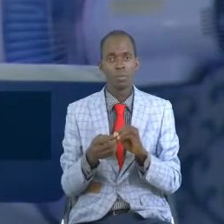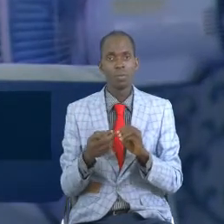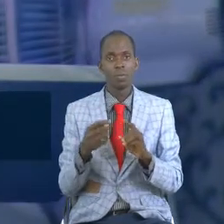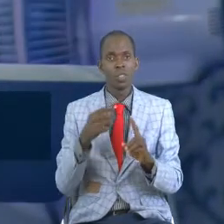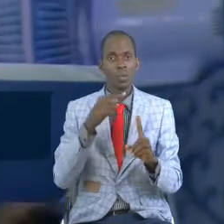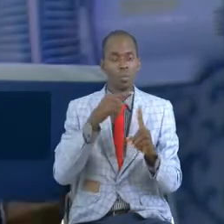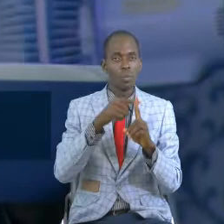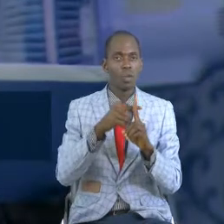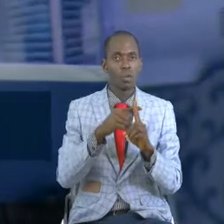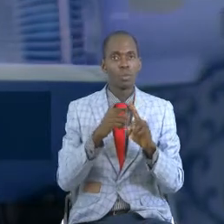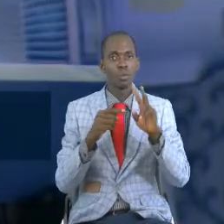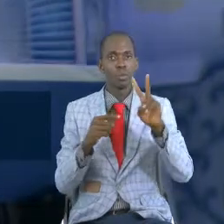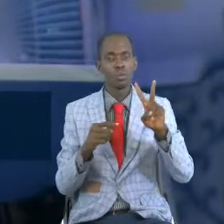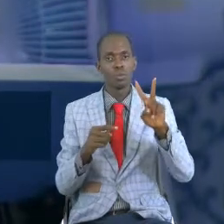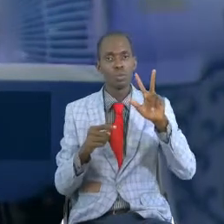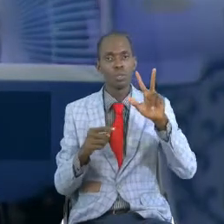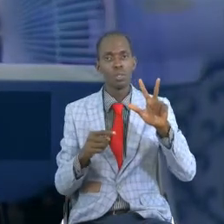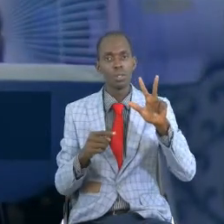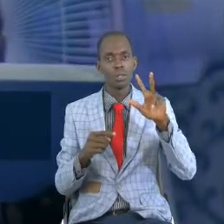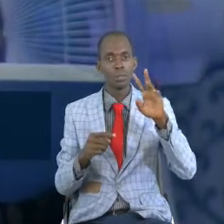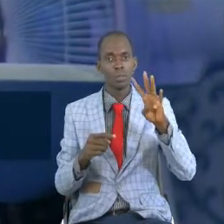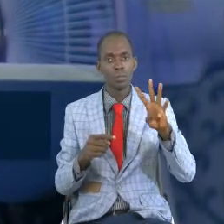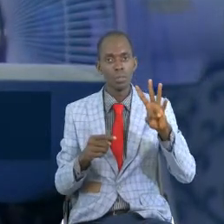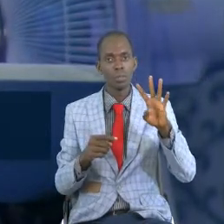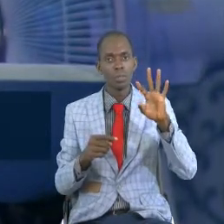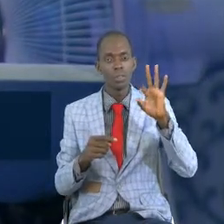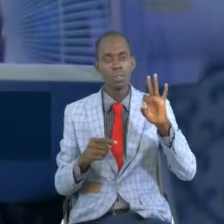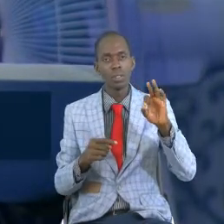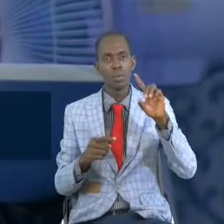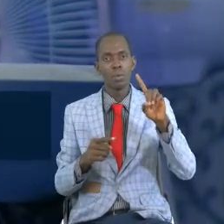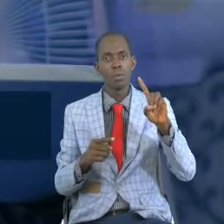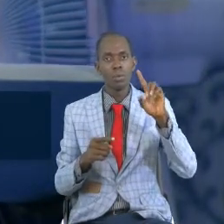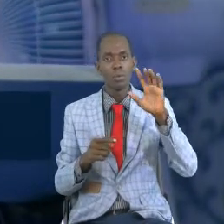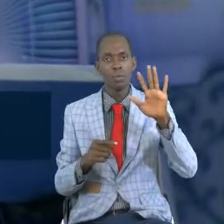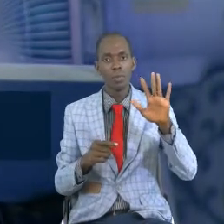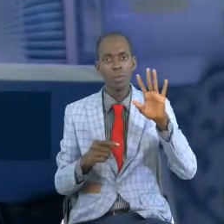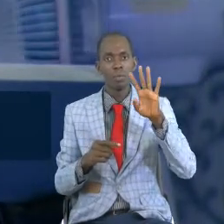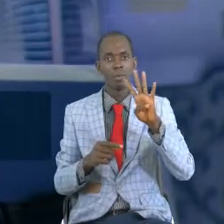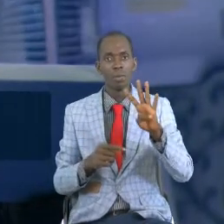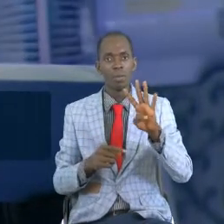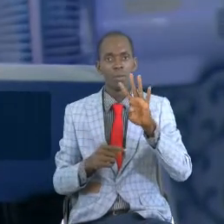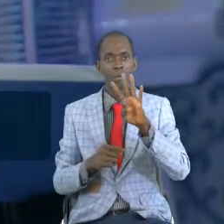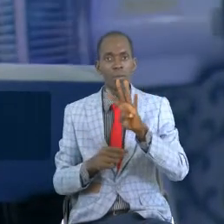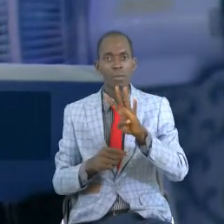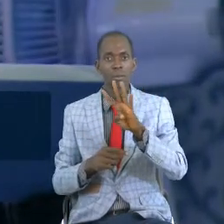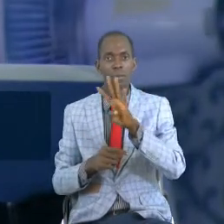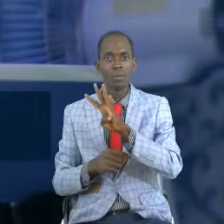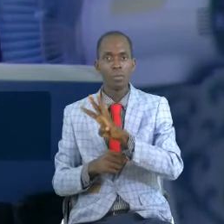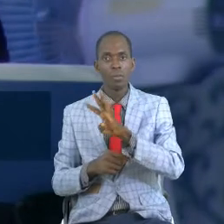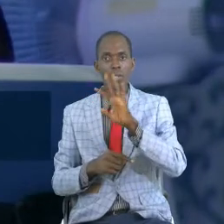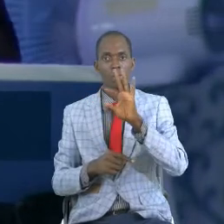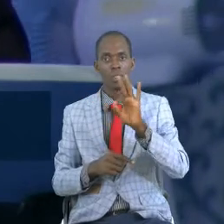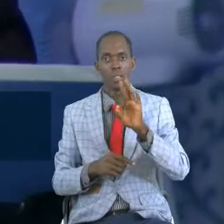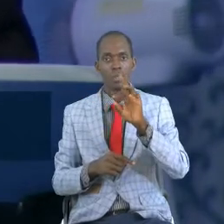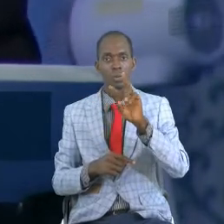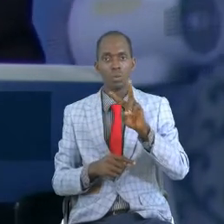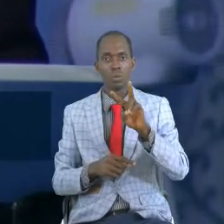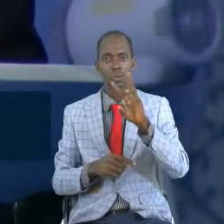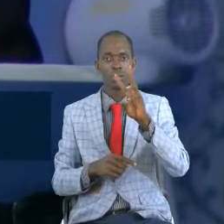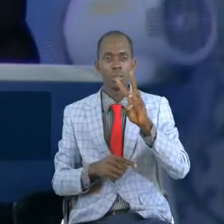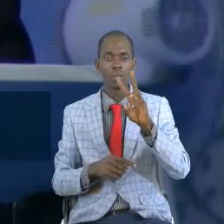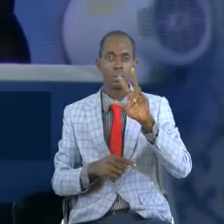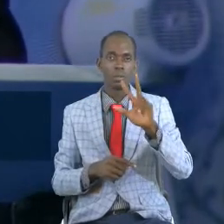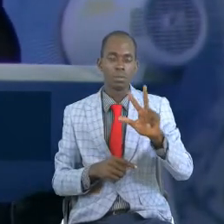four nine one five four four four nine two